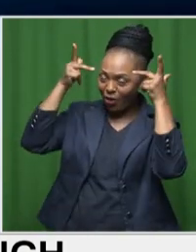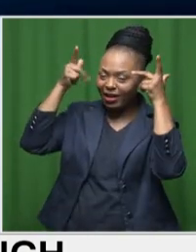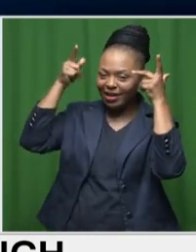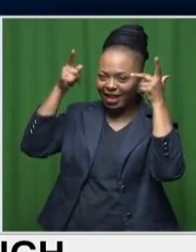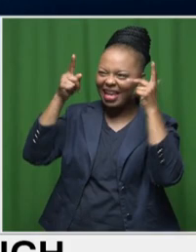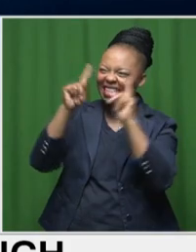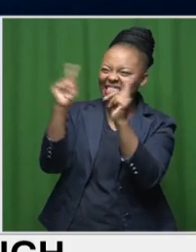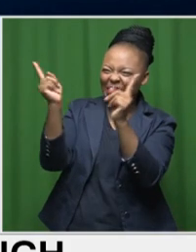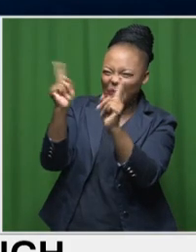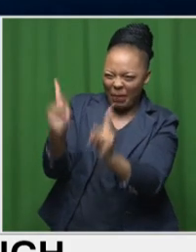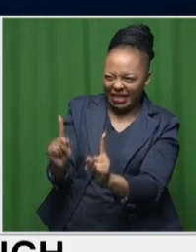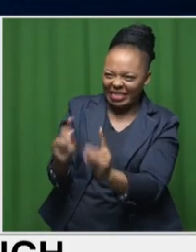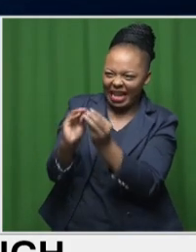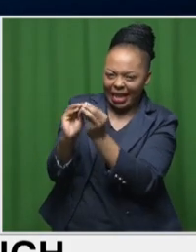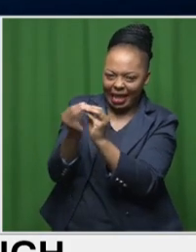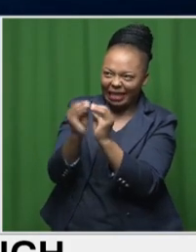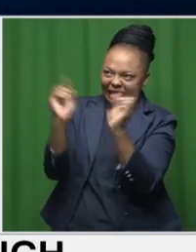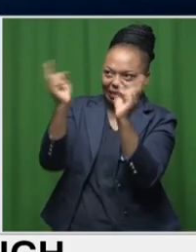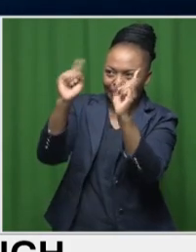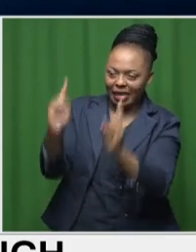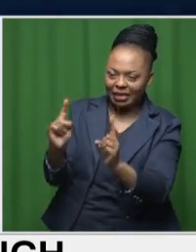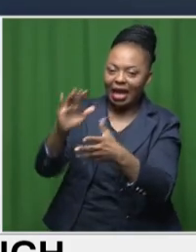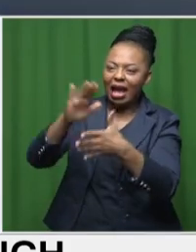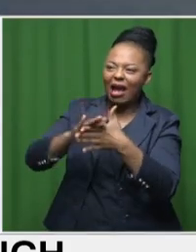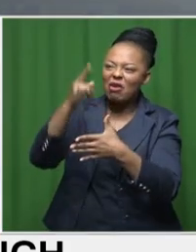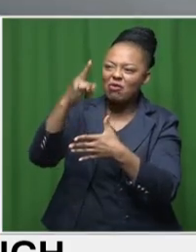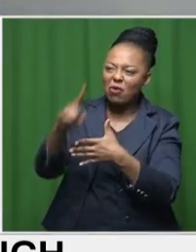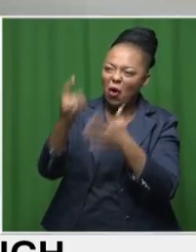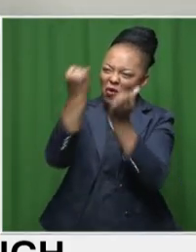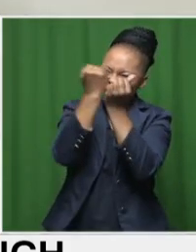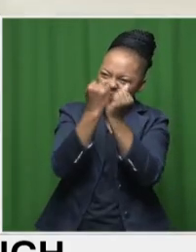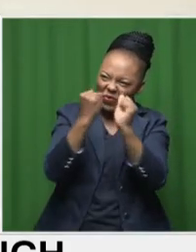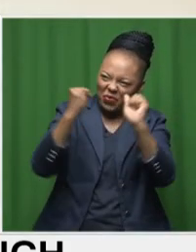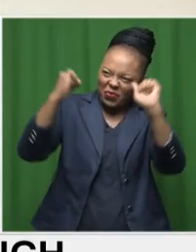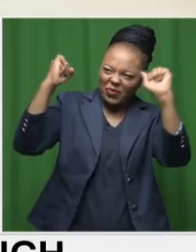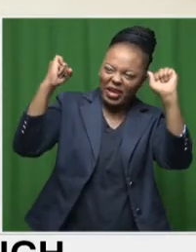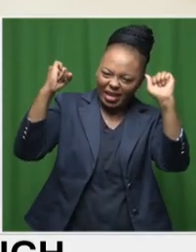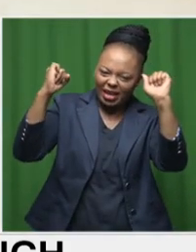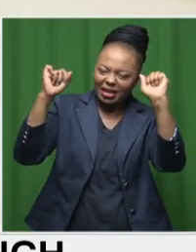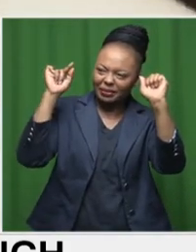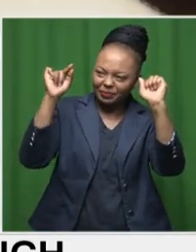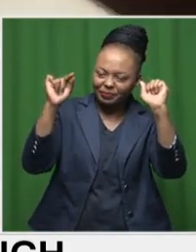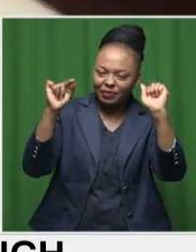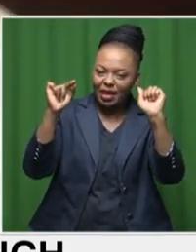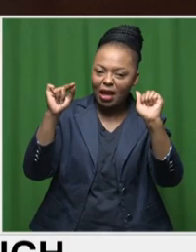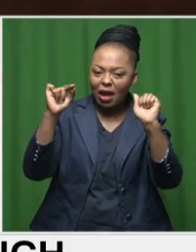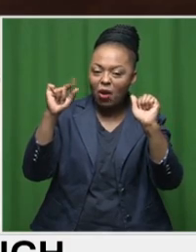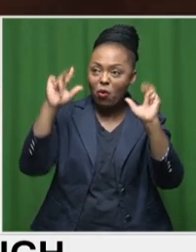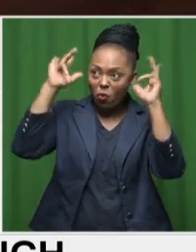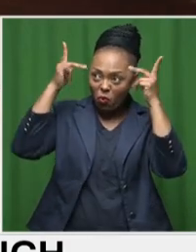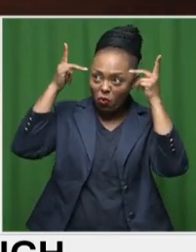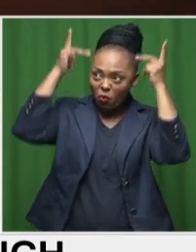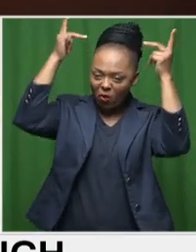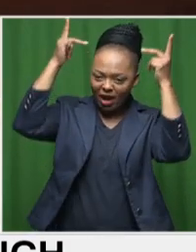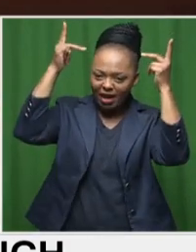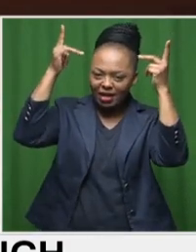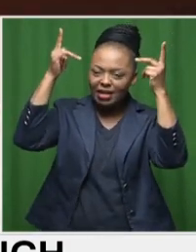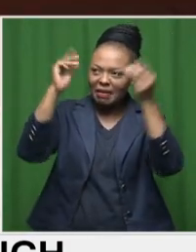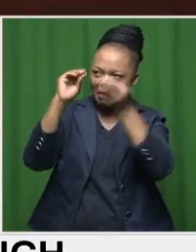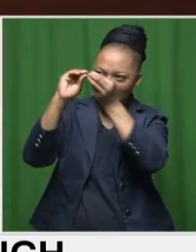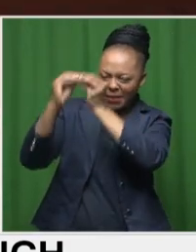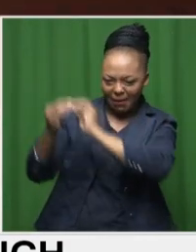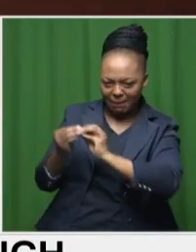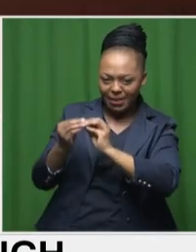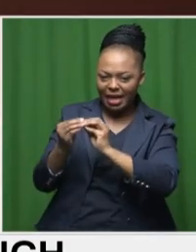made, the reason it was made for free from the Queen's jewelers, they made it, the designers, they made it and gave it to me